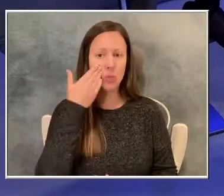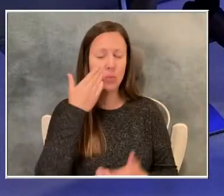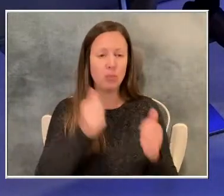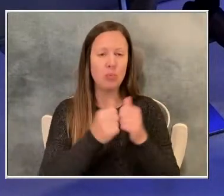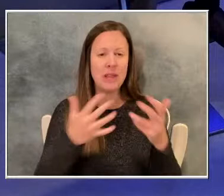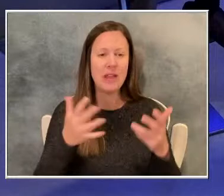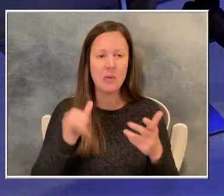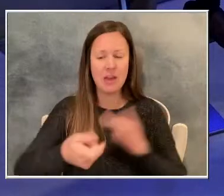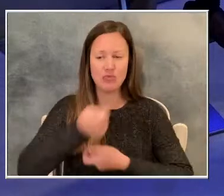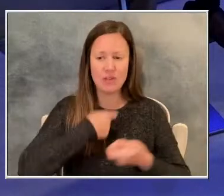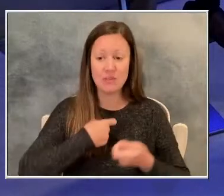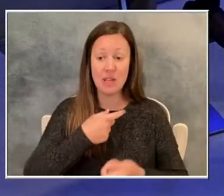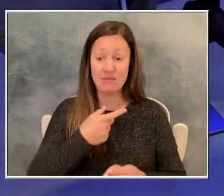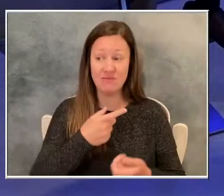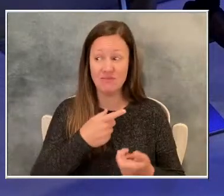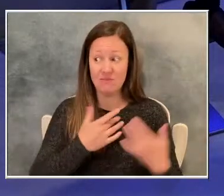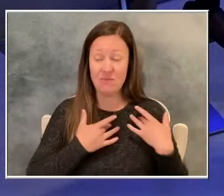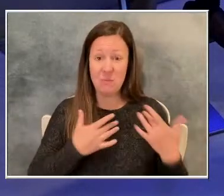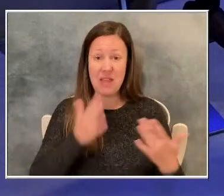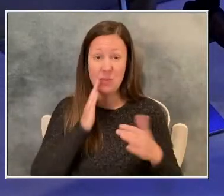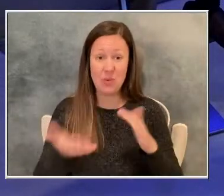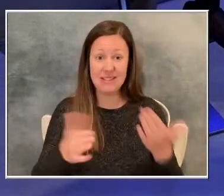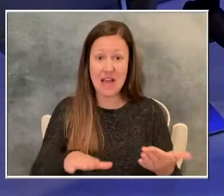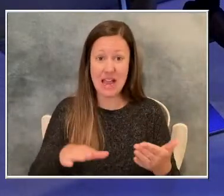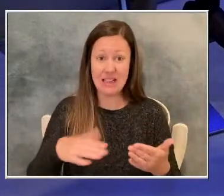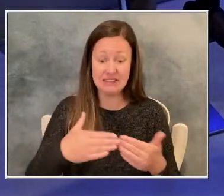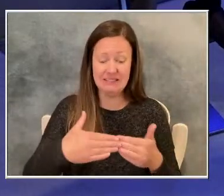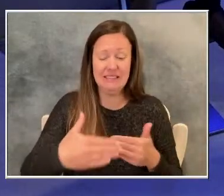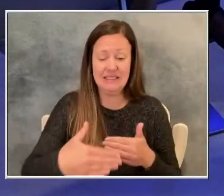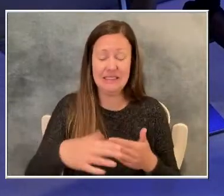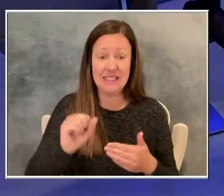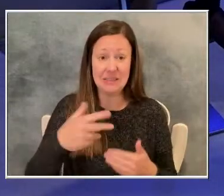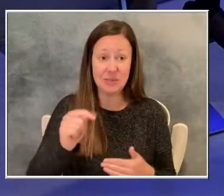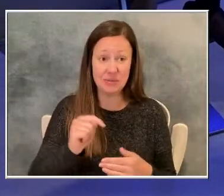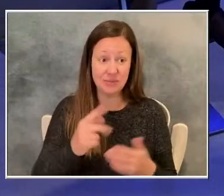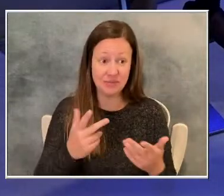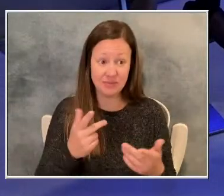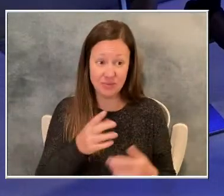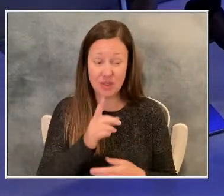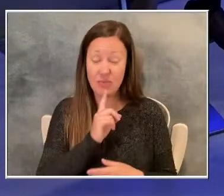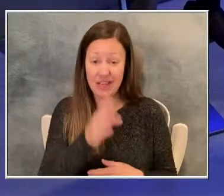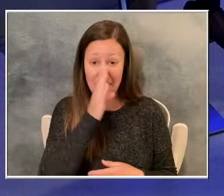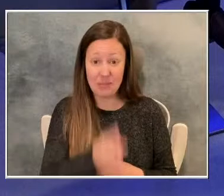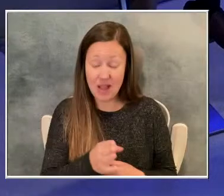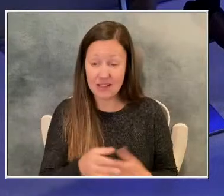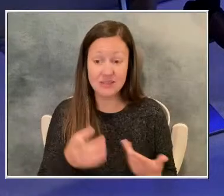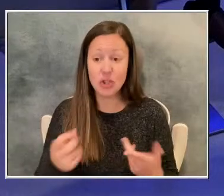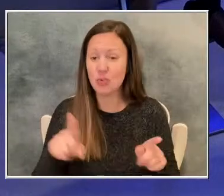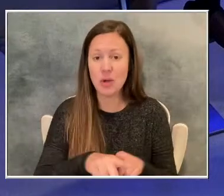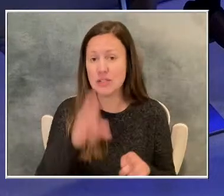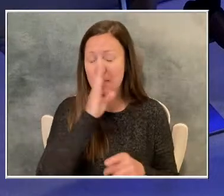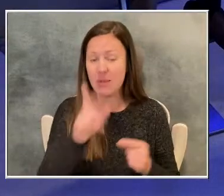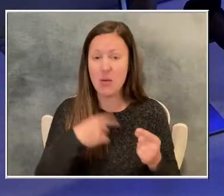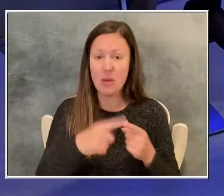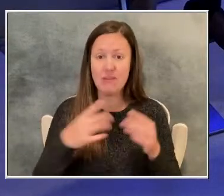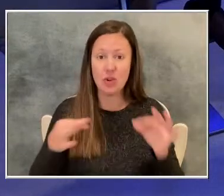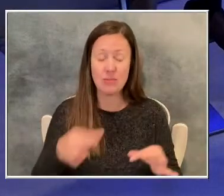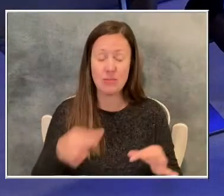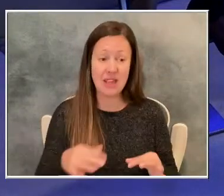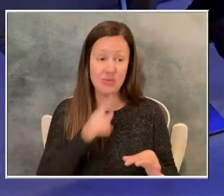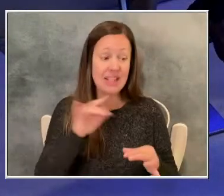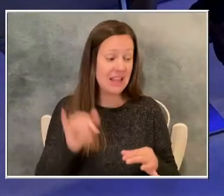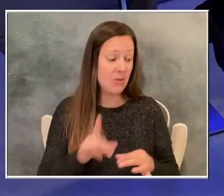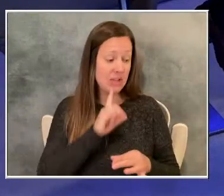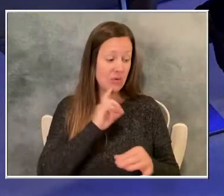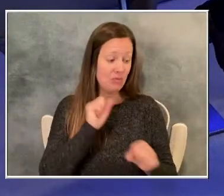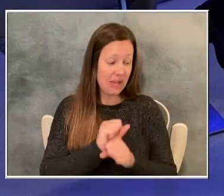you would likely be dead by September. I mean, they were blunt about it. You were blunt when you told me about it. It was just like the stark reality. You